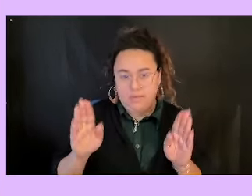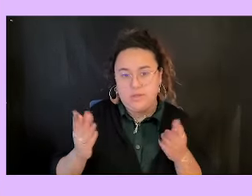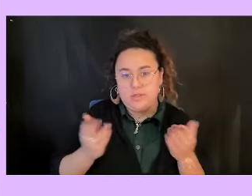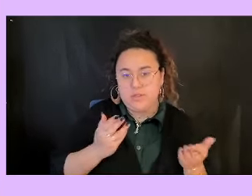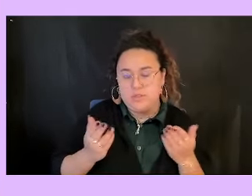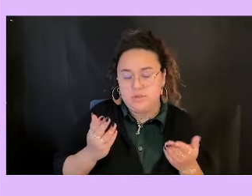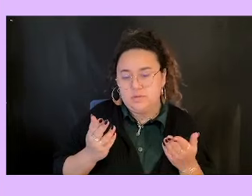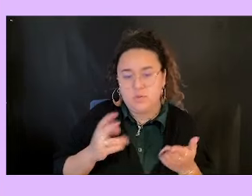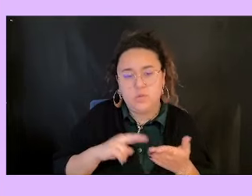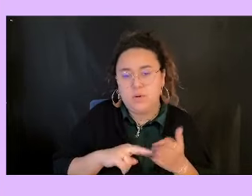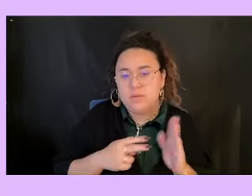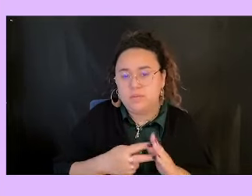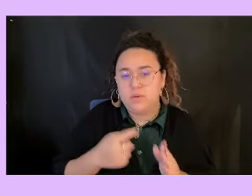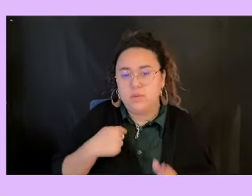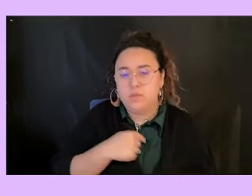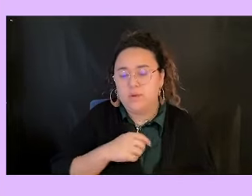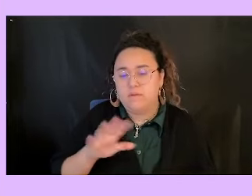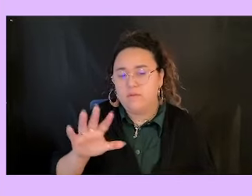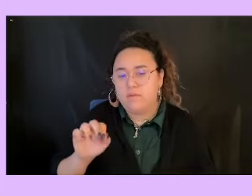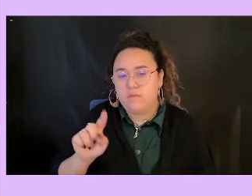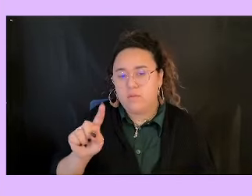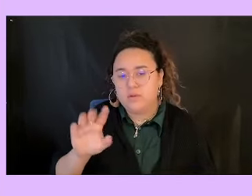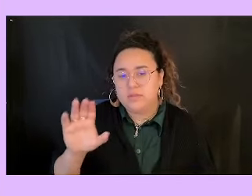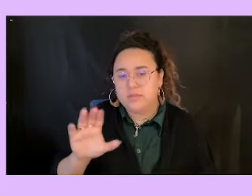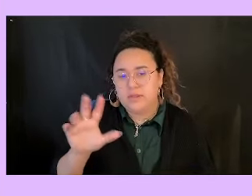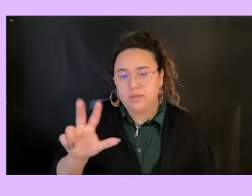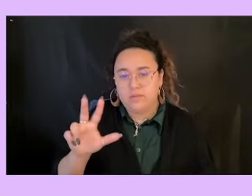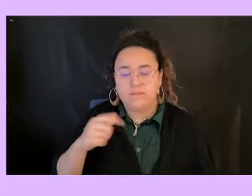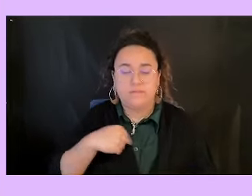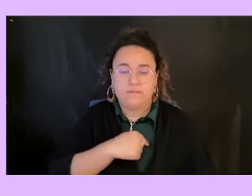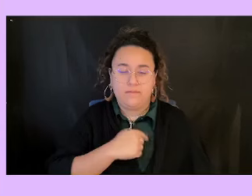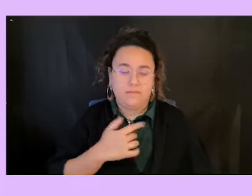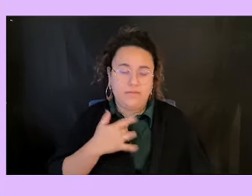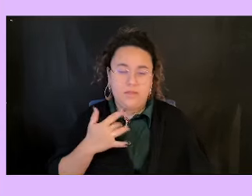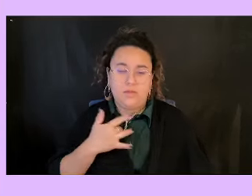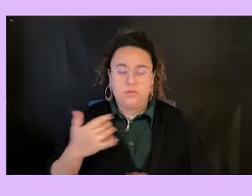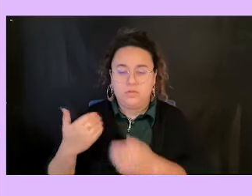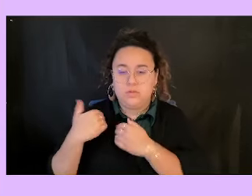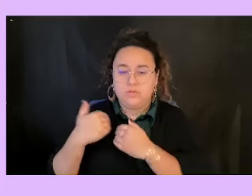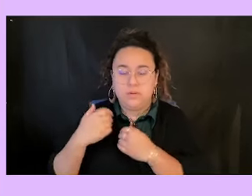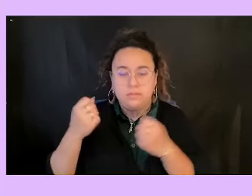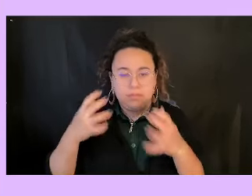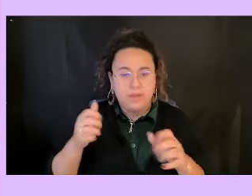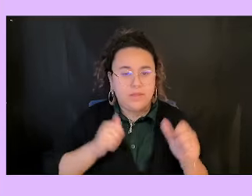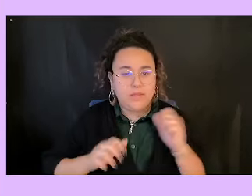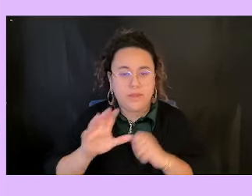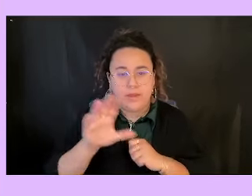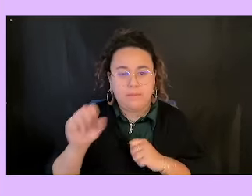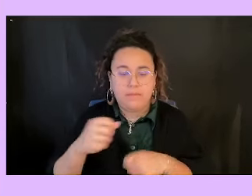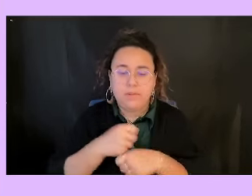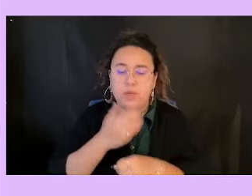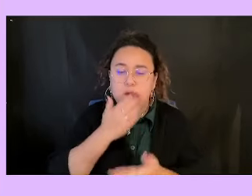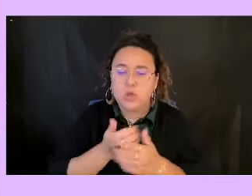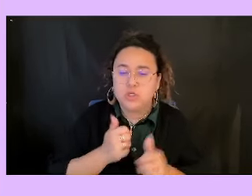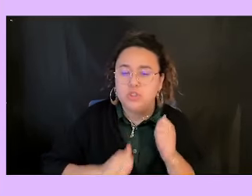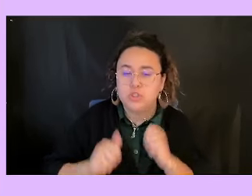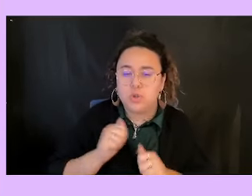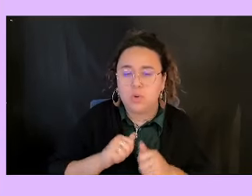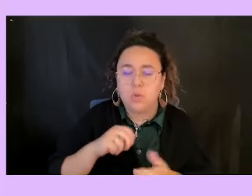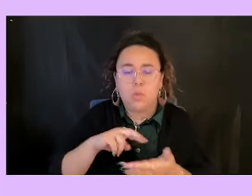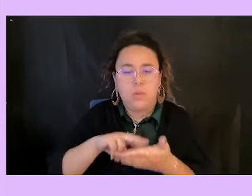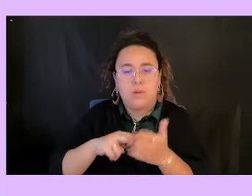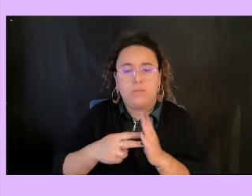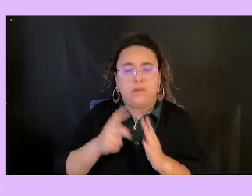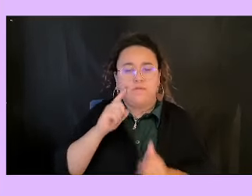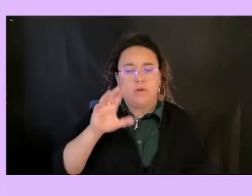We are a 501c3, we felt responsible to that. There are a lot of excellent theater companies in town making good plays. What would it mean for Company One